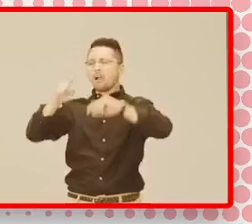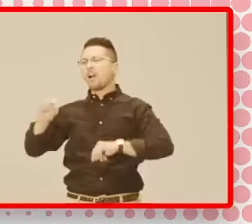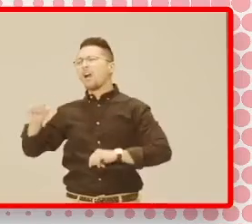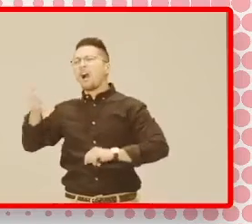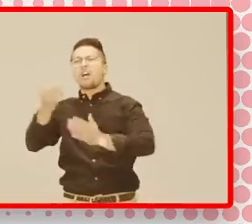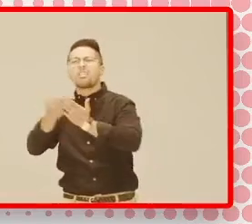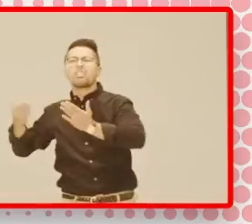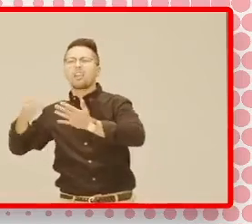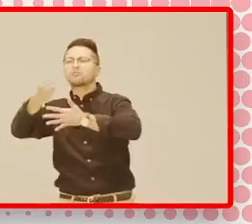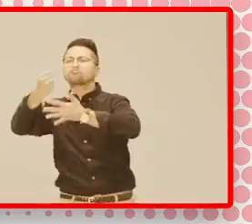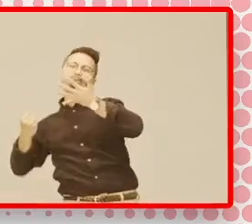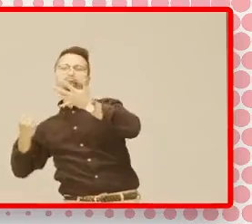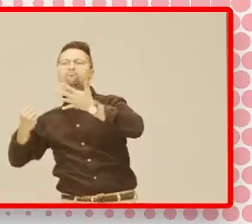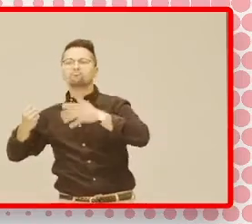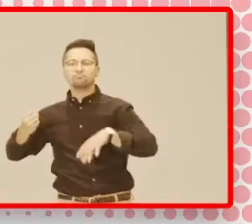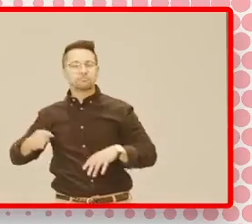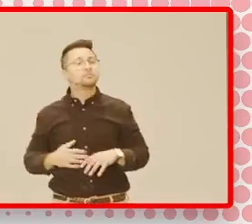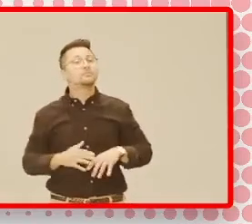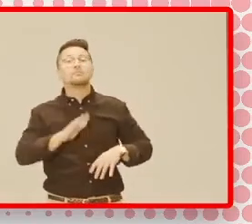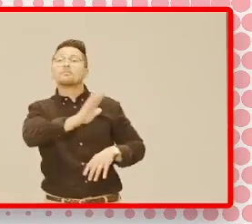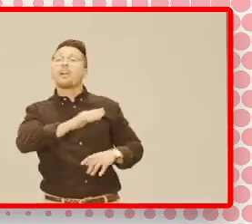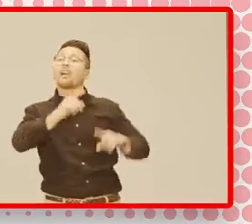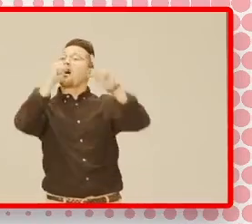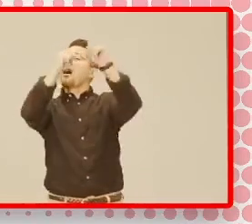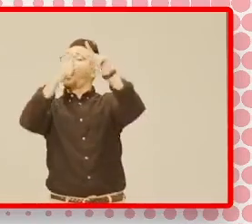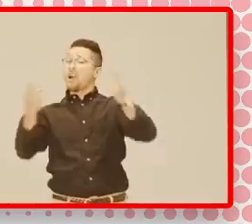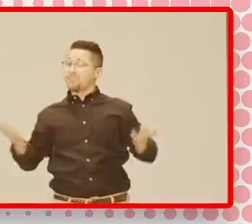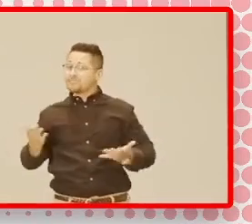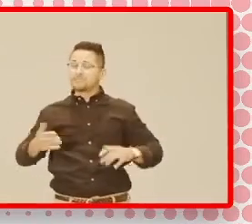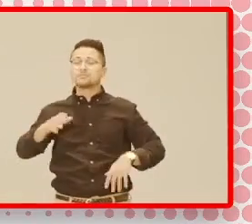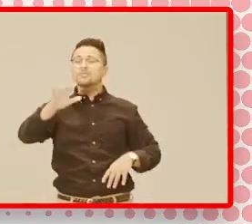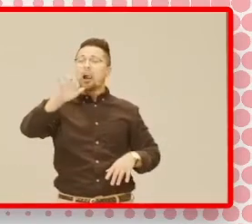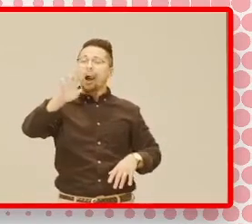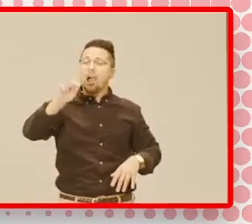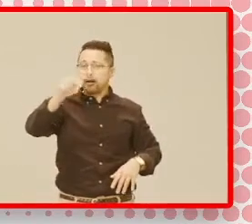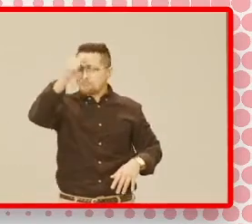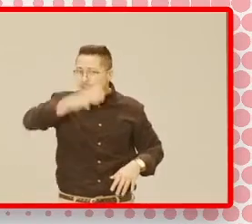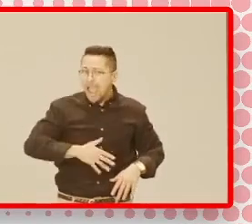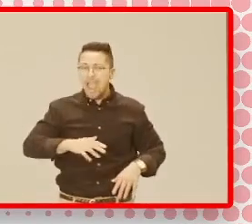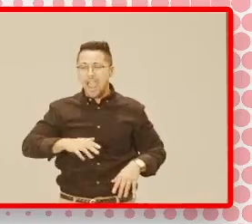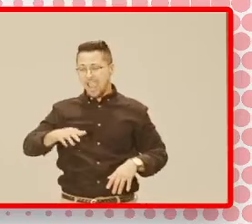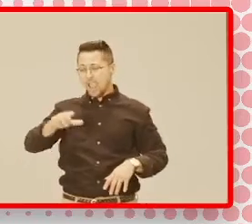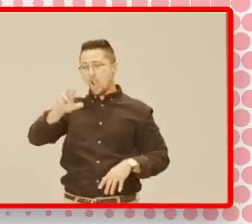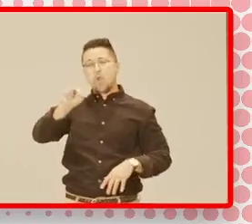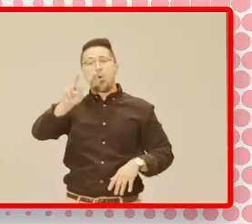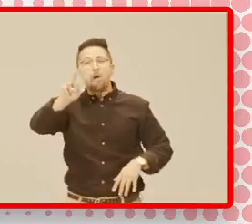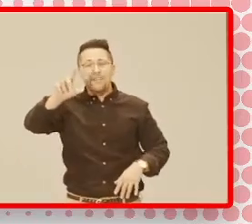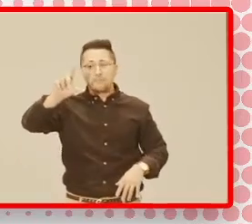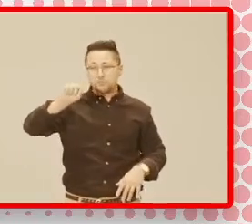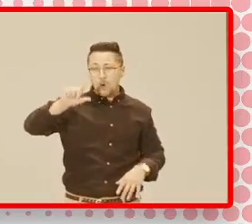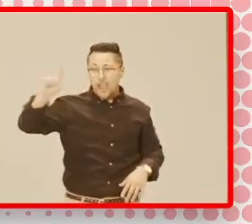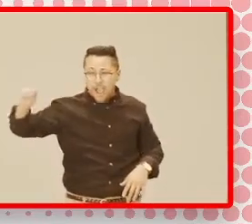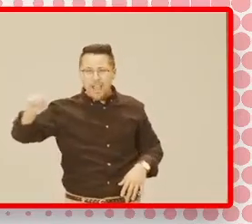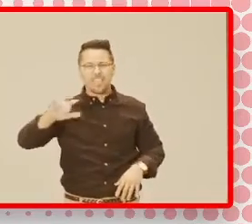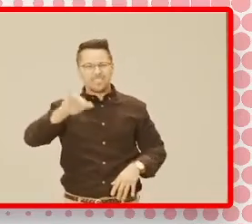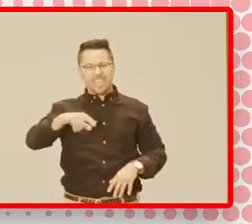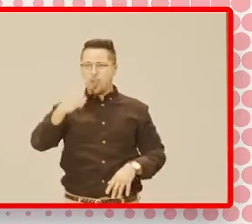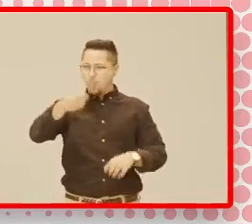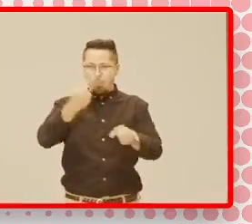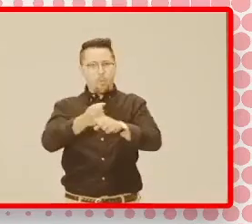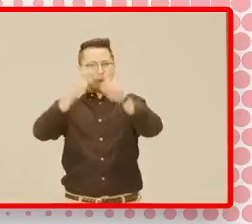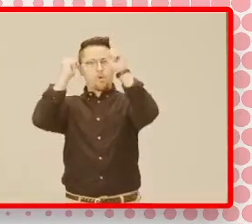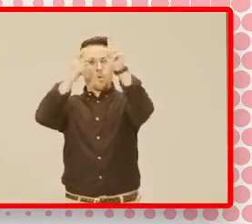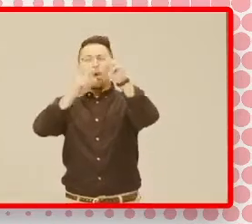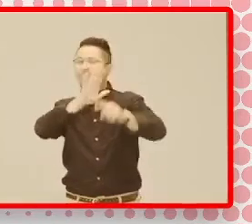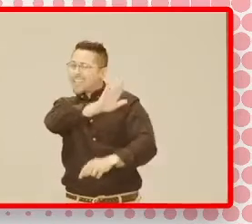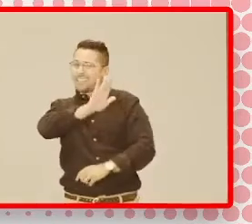distant second. His one goal was Ironman, November 2020. It was a 1-year goal, and that's all he focused